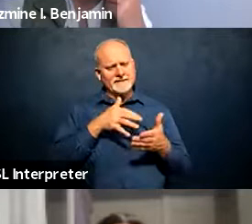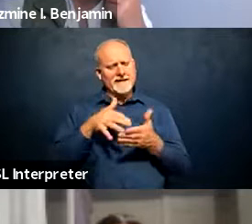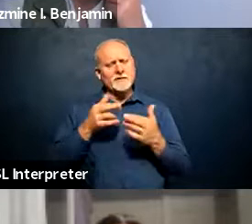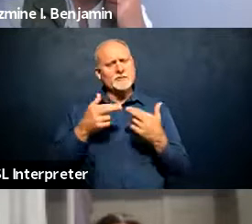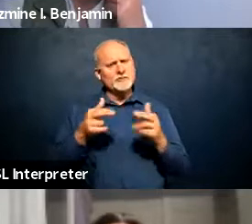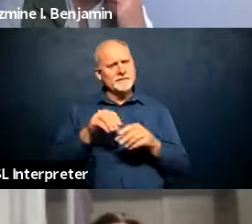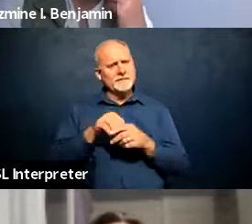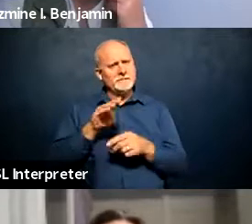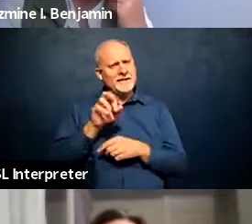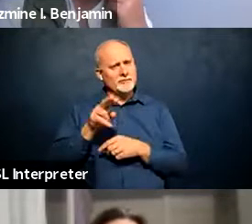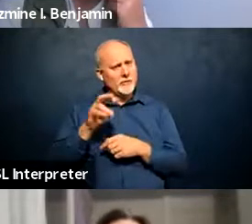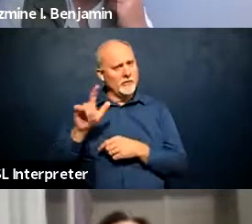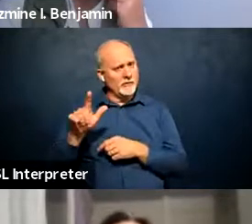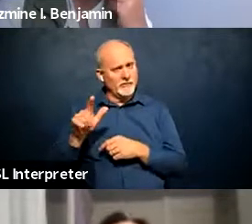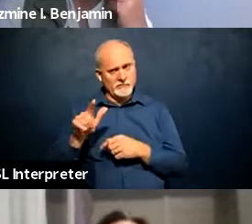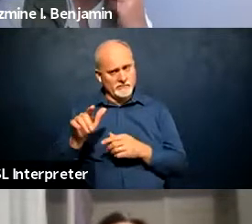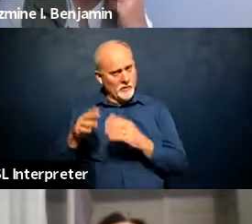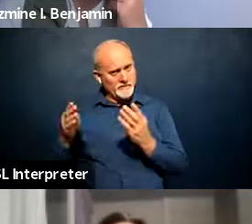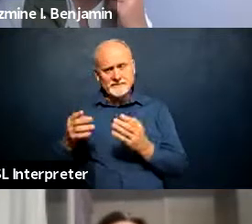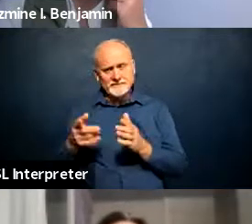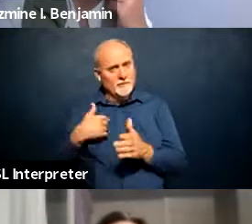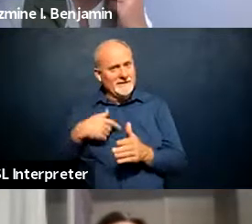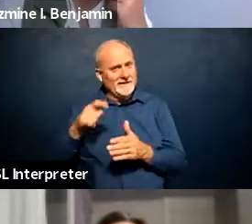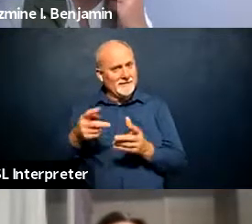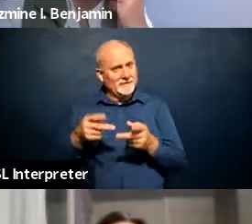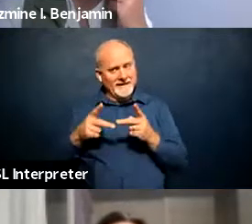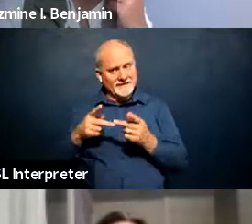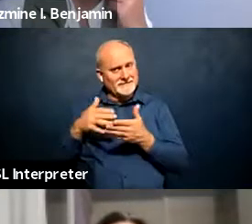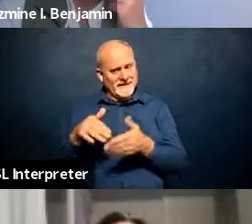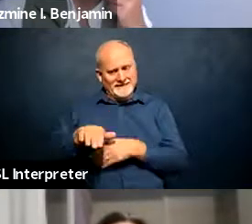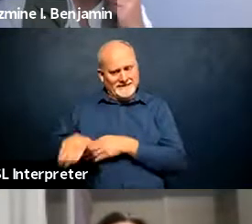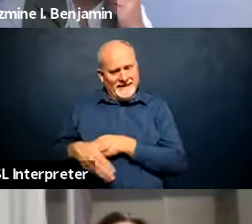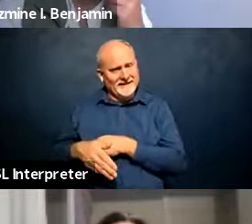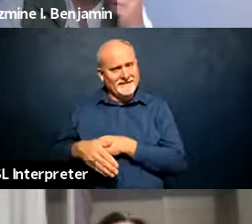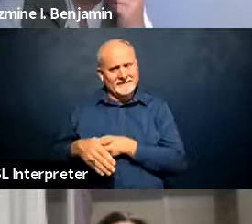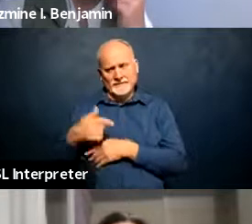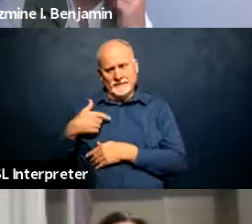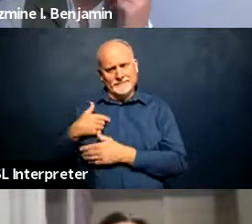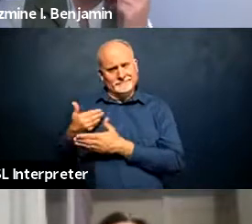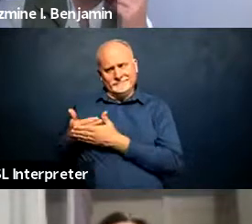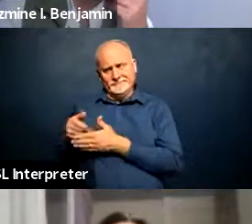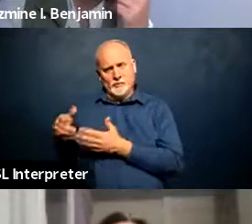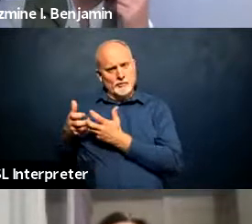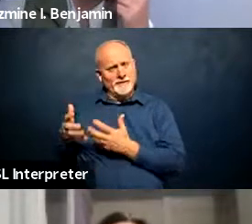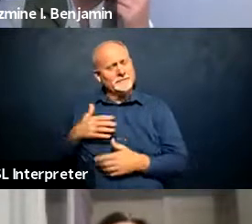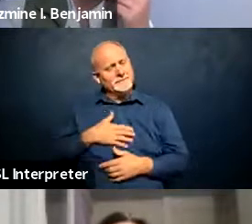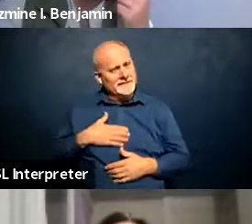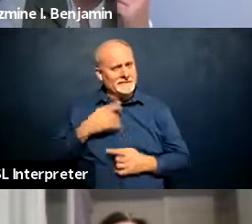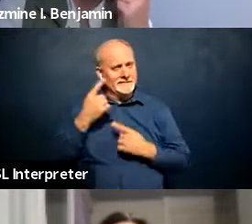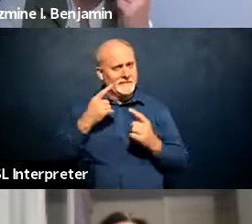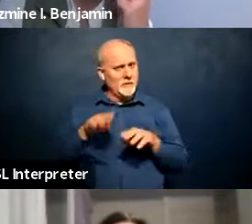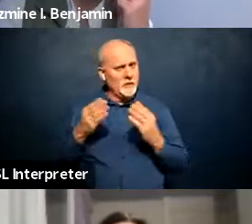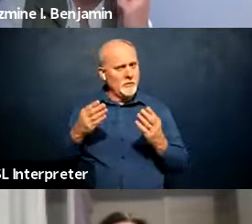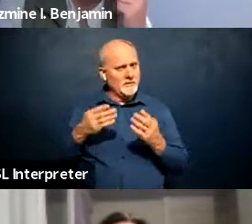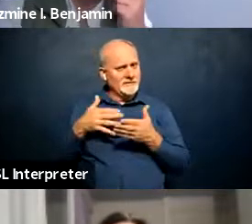reopened? Students need a place to study, sometimes late at night, and especially considering close quarters with roommates. Please consider reopening them. So I'll